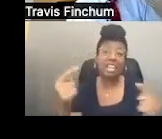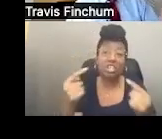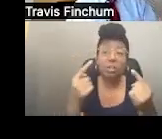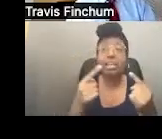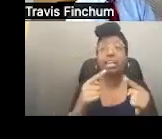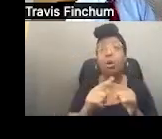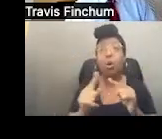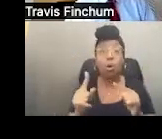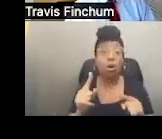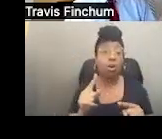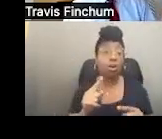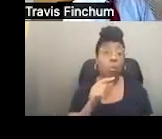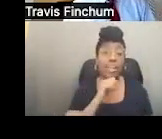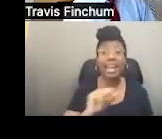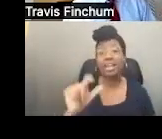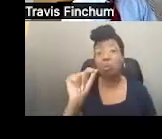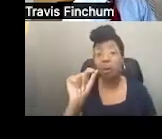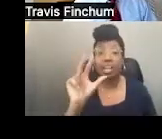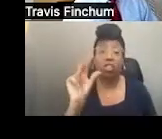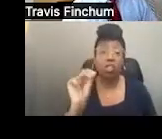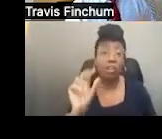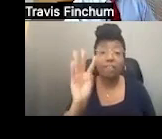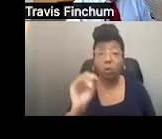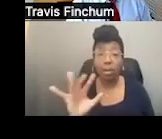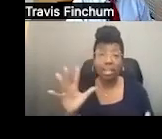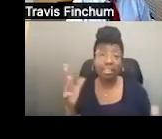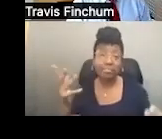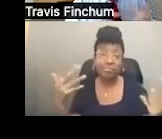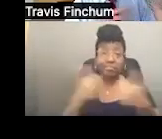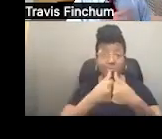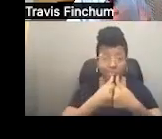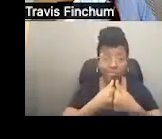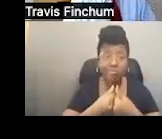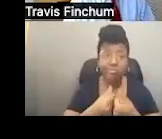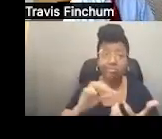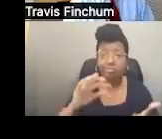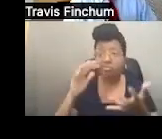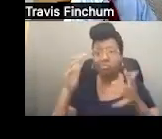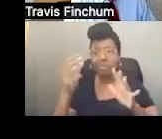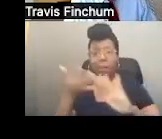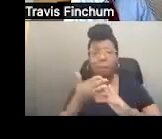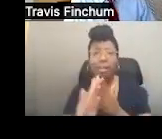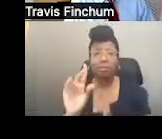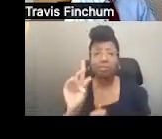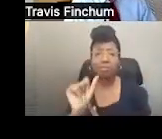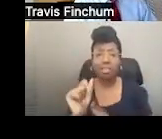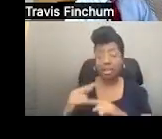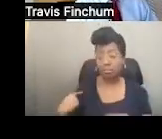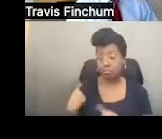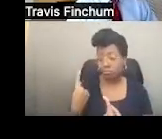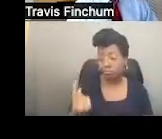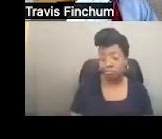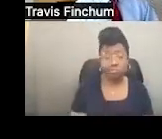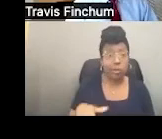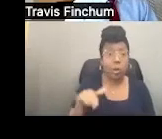20s, 30s, 40s, or 50s, and now they have become disabled, and they've worked, they saved money, and so we've